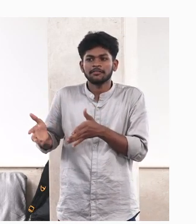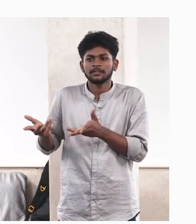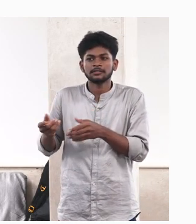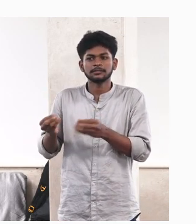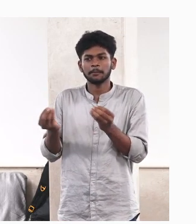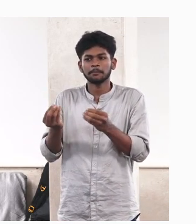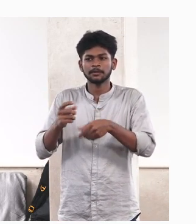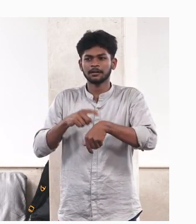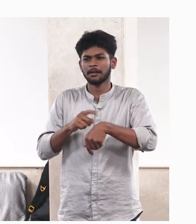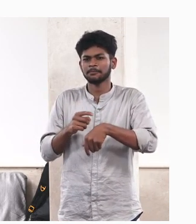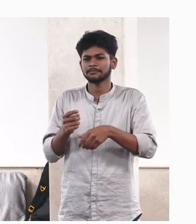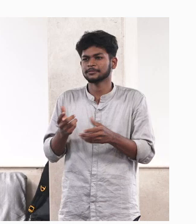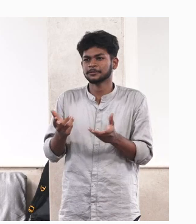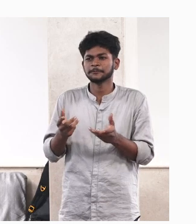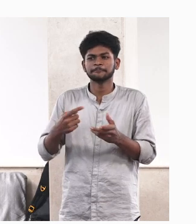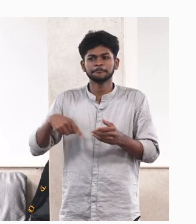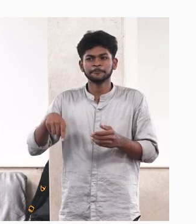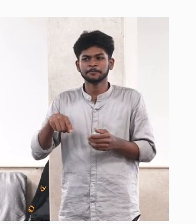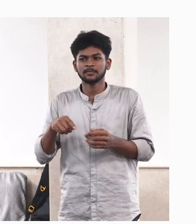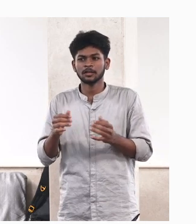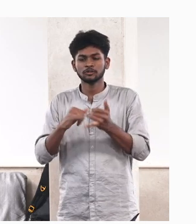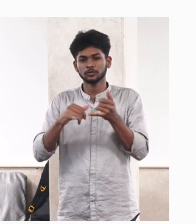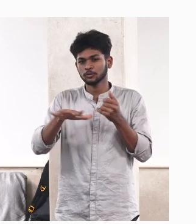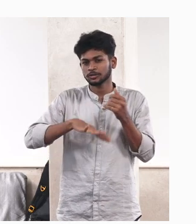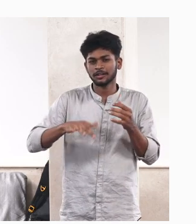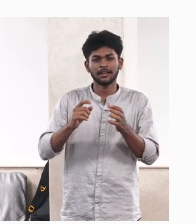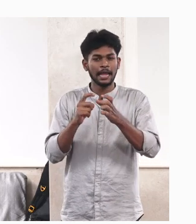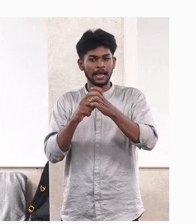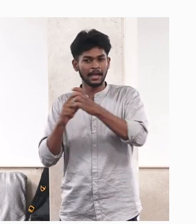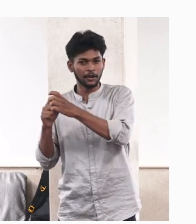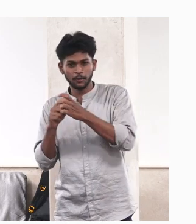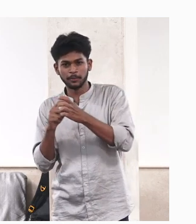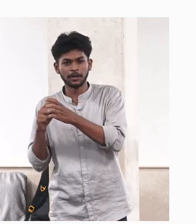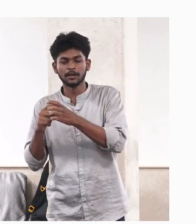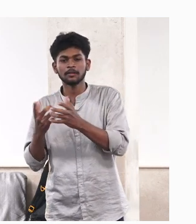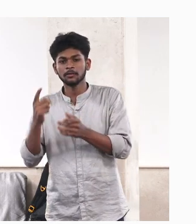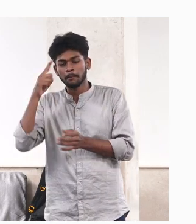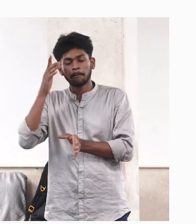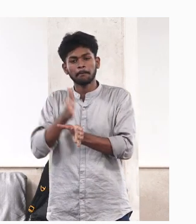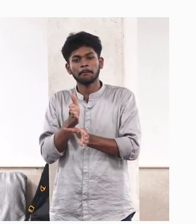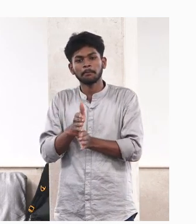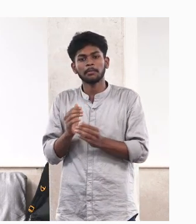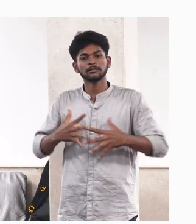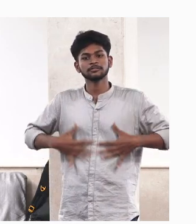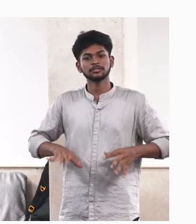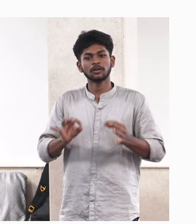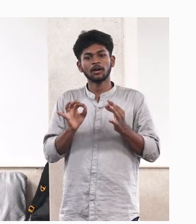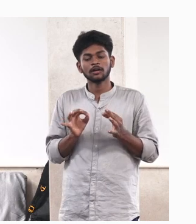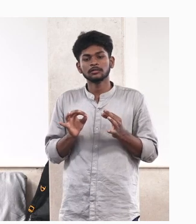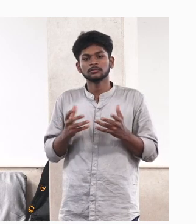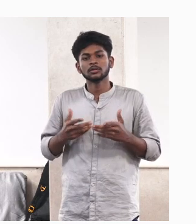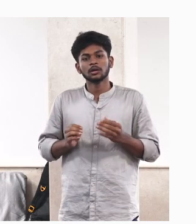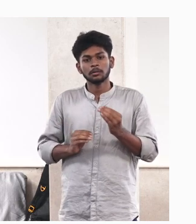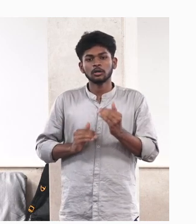times that are not very easy, politically, socially, economically. So mental health is increasing and medical approach